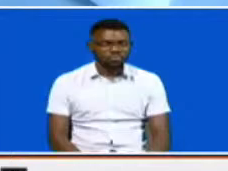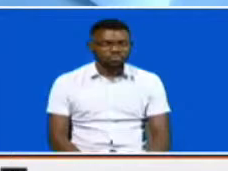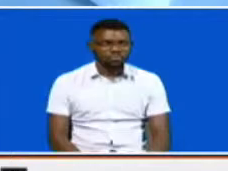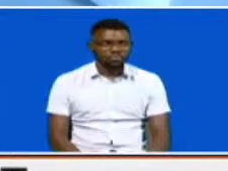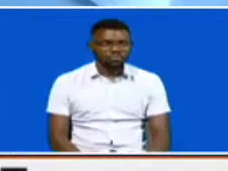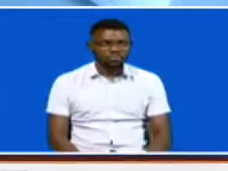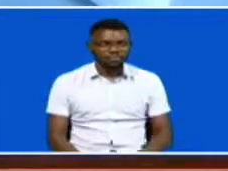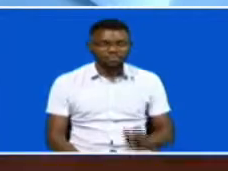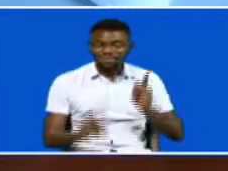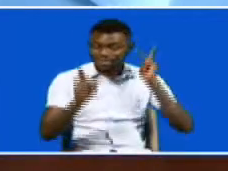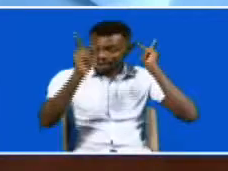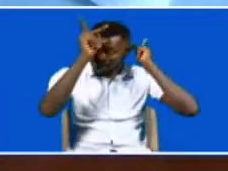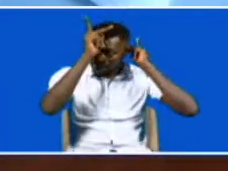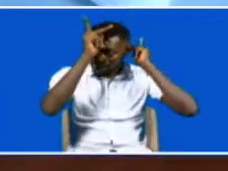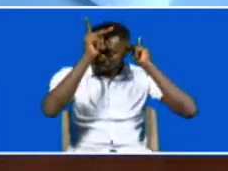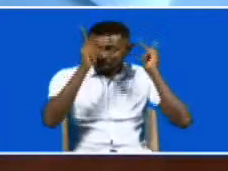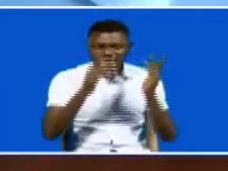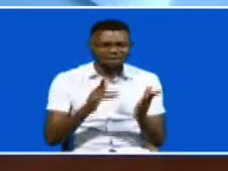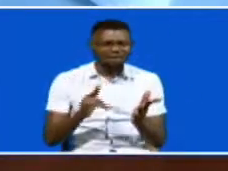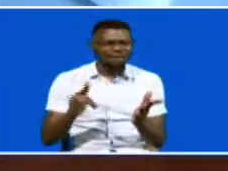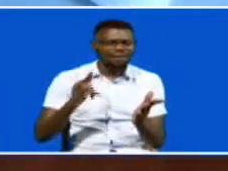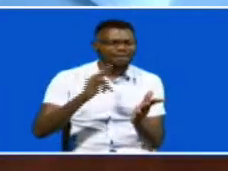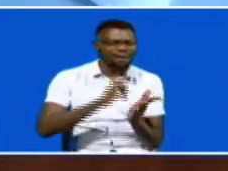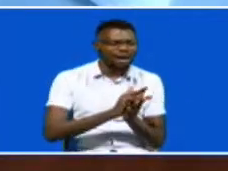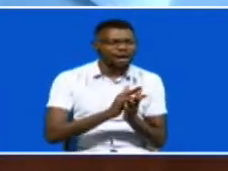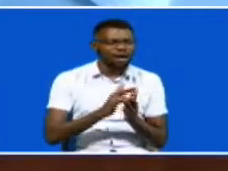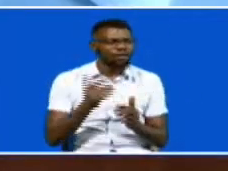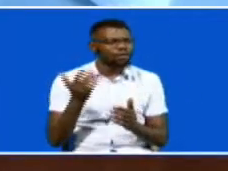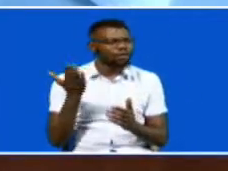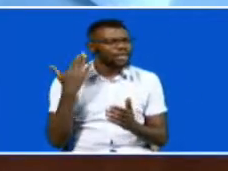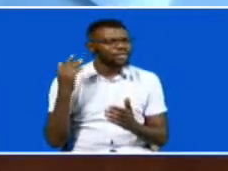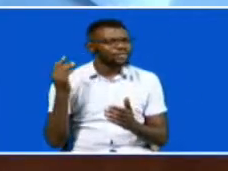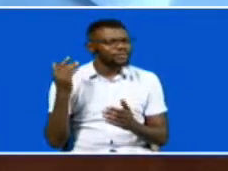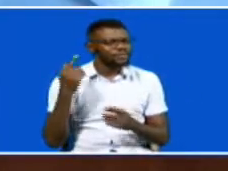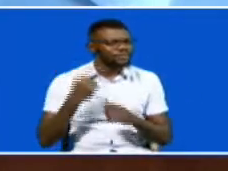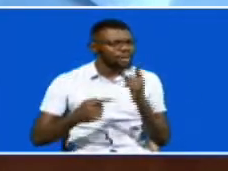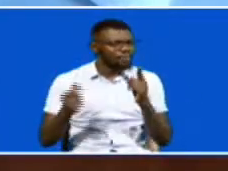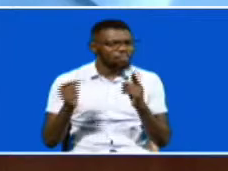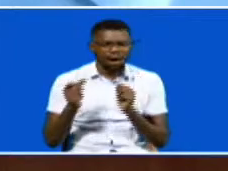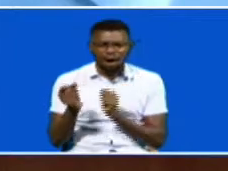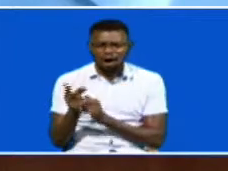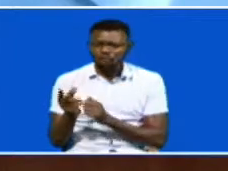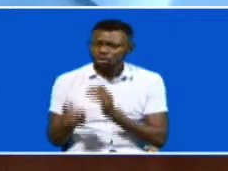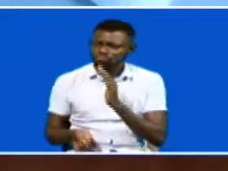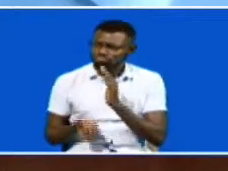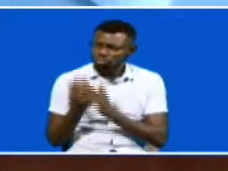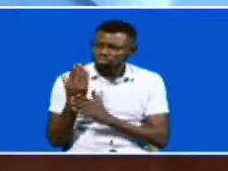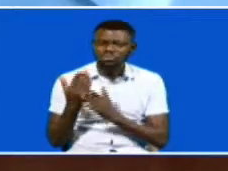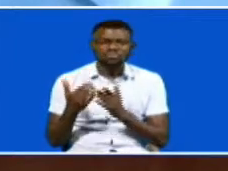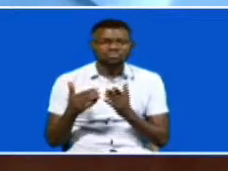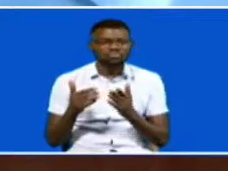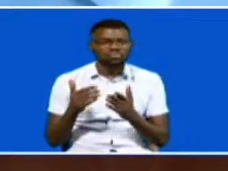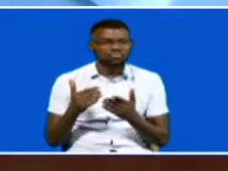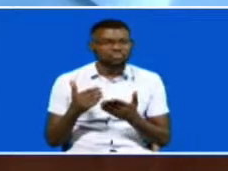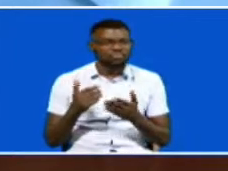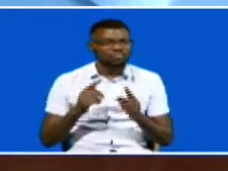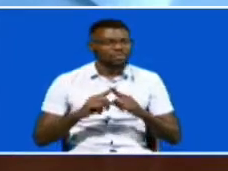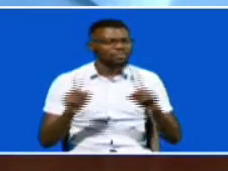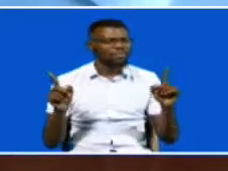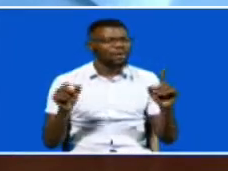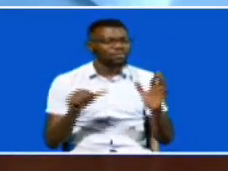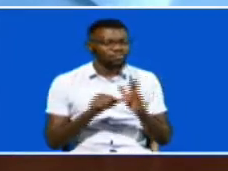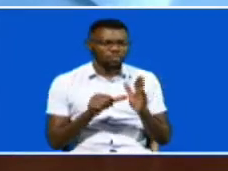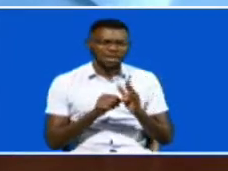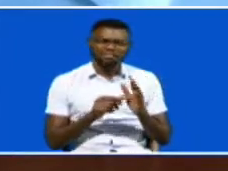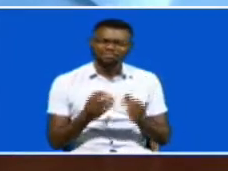The Kakamega airstrip was in the news in December when a large plane landed there, signaling new beginnings for the region. But there's a